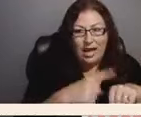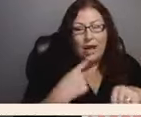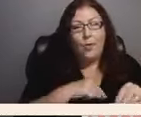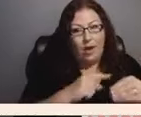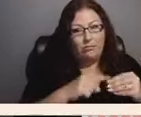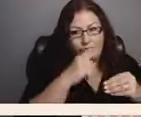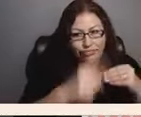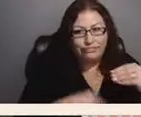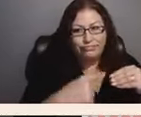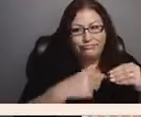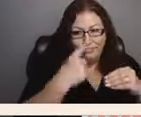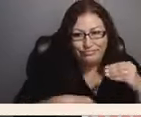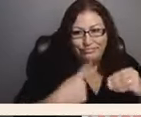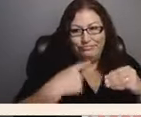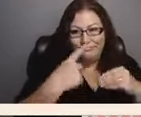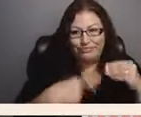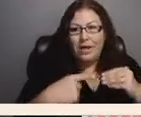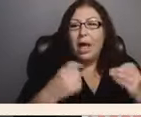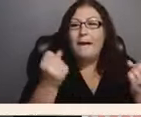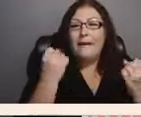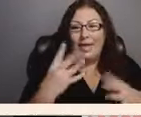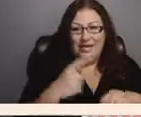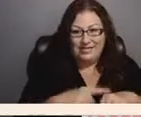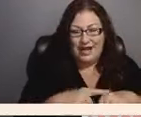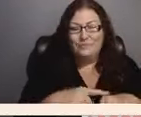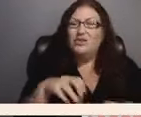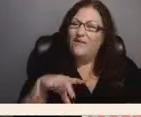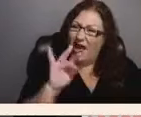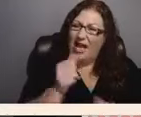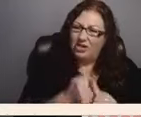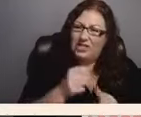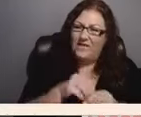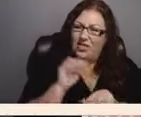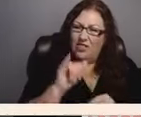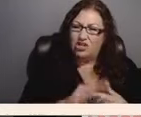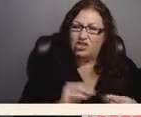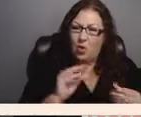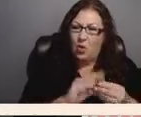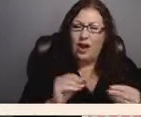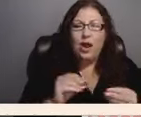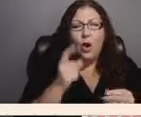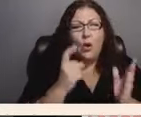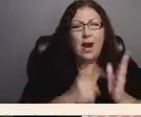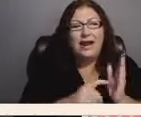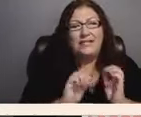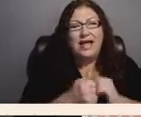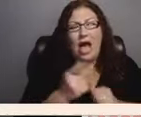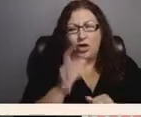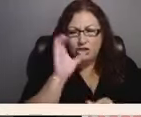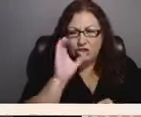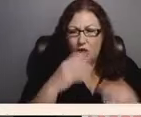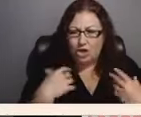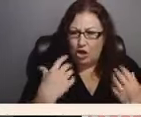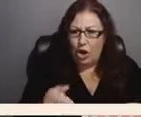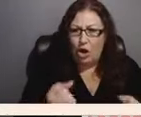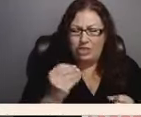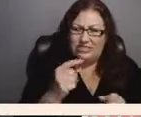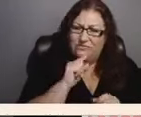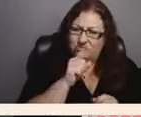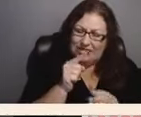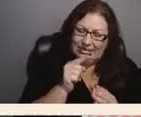believe. So find yourself in this story. Recognize how you have sought the courage and to go deep into